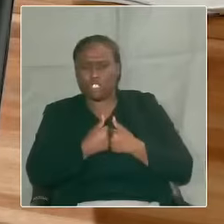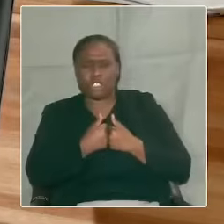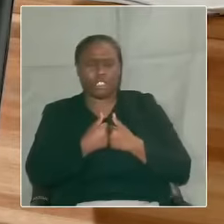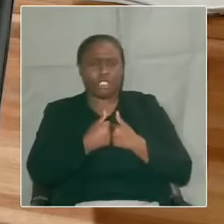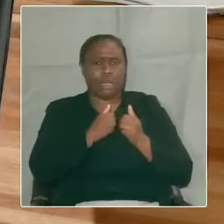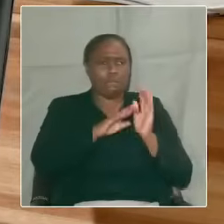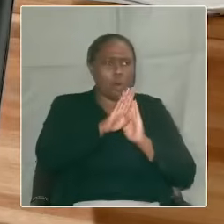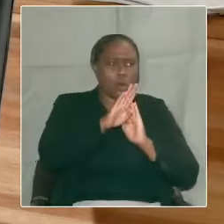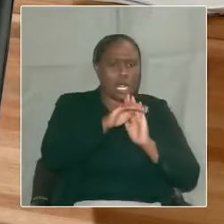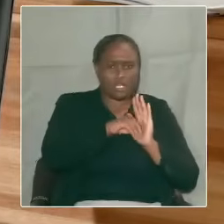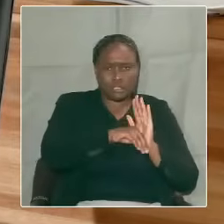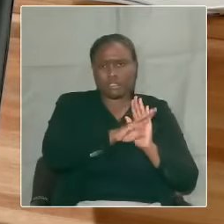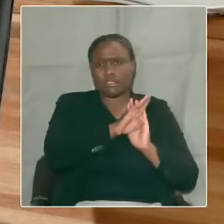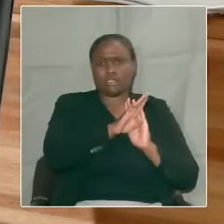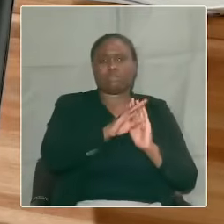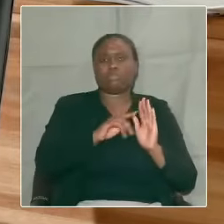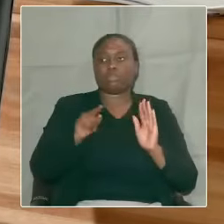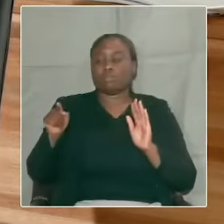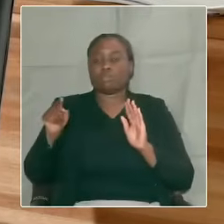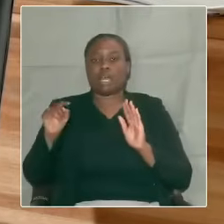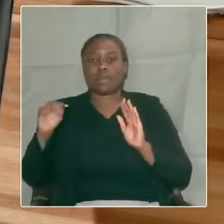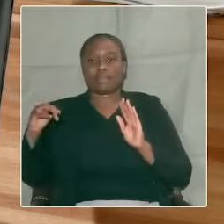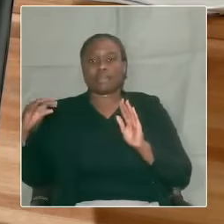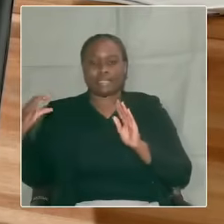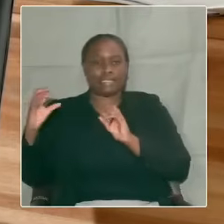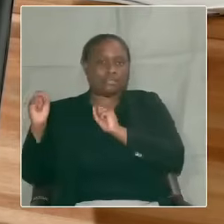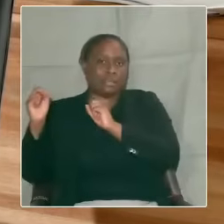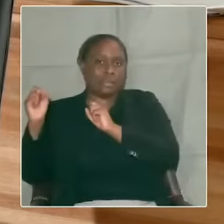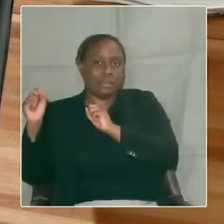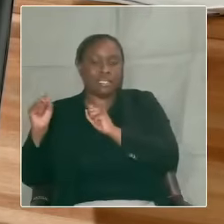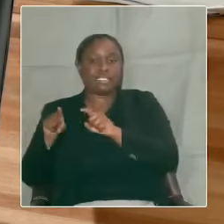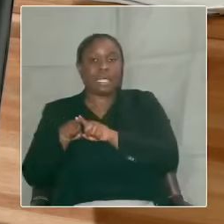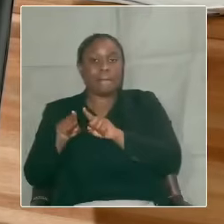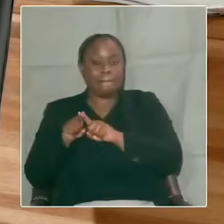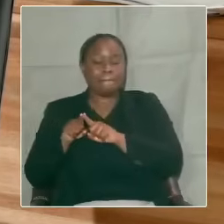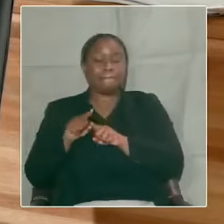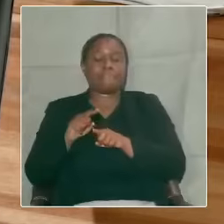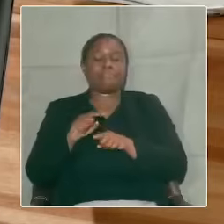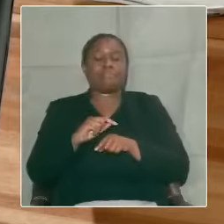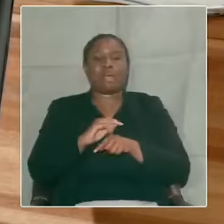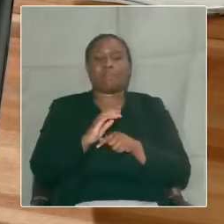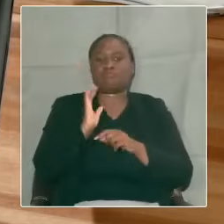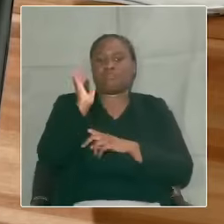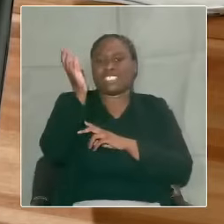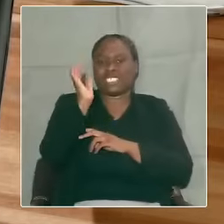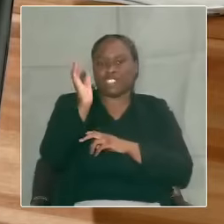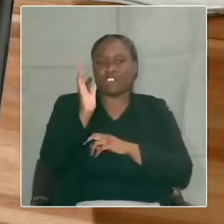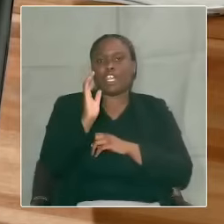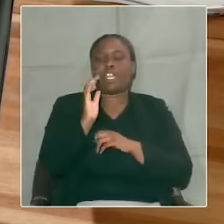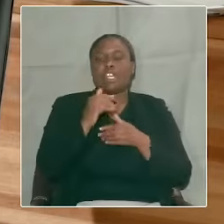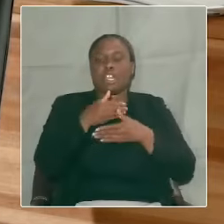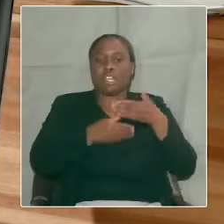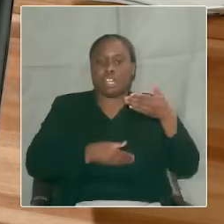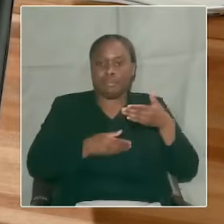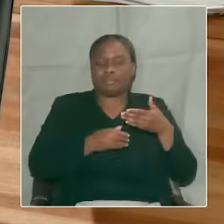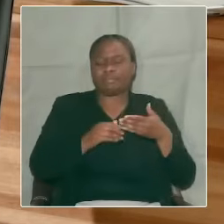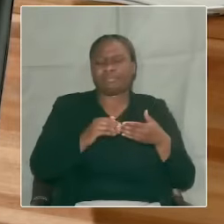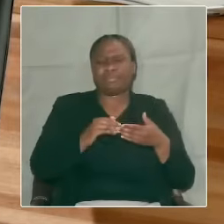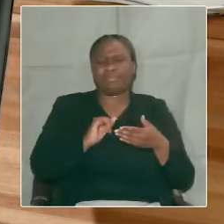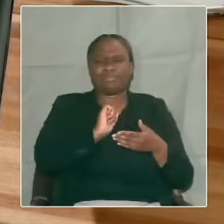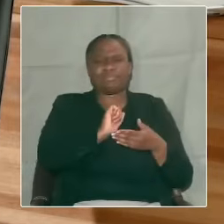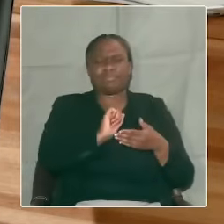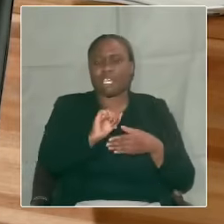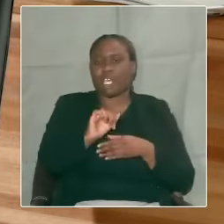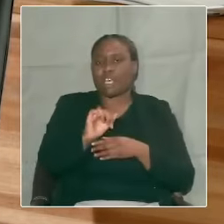attach the different presentations that were made to the PKTT on 3 August